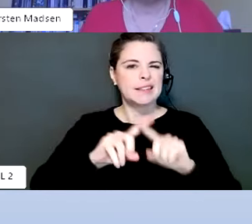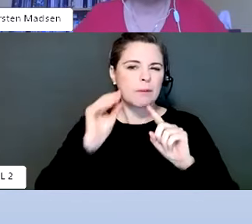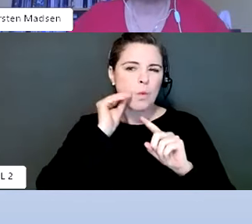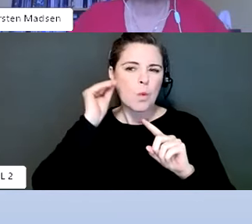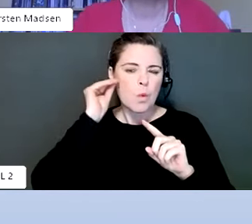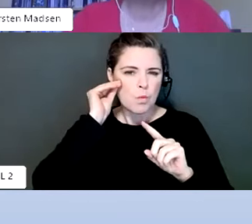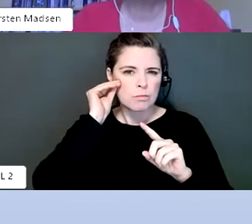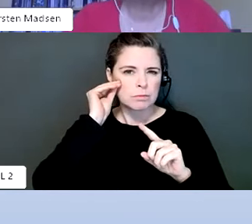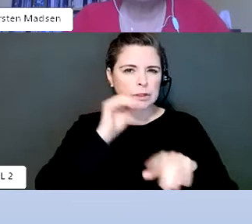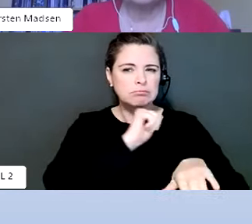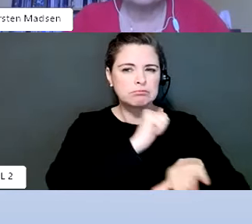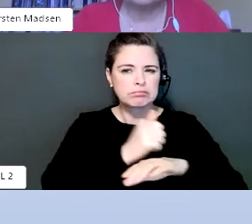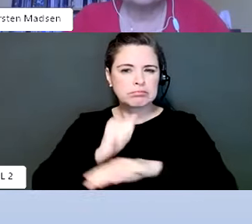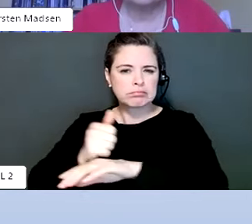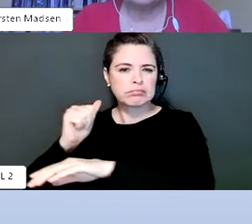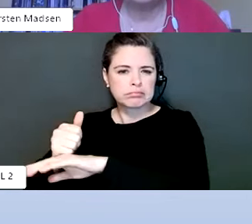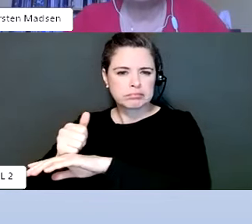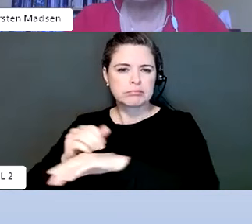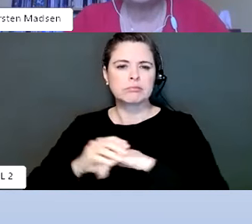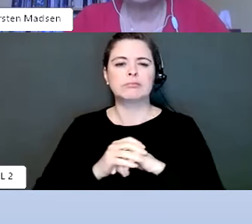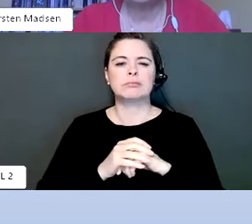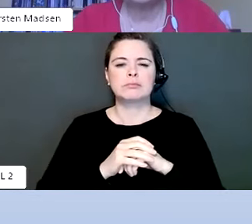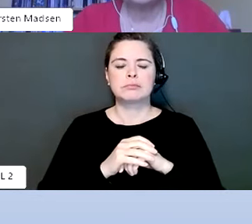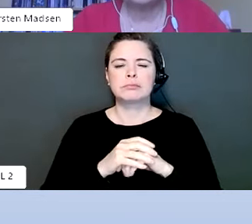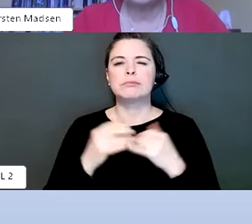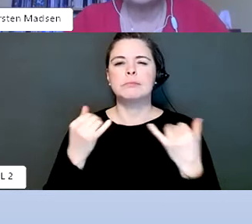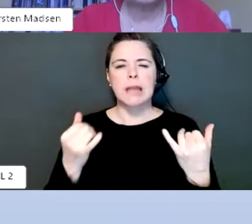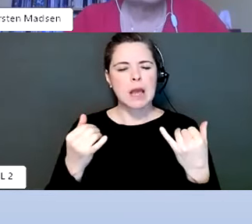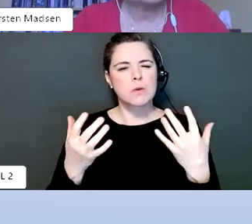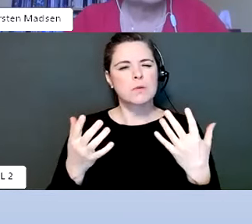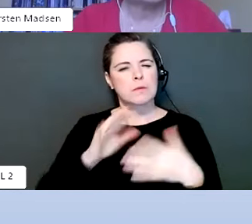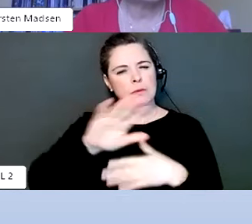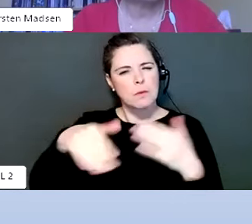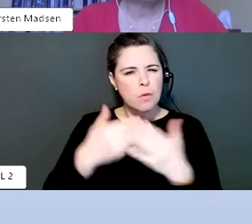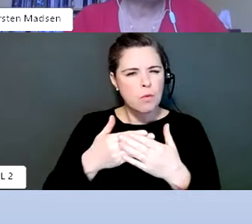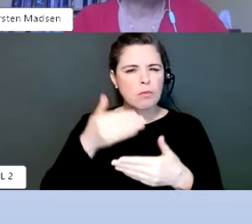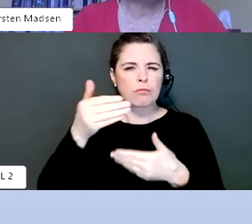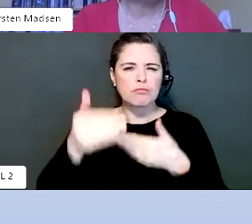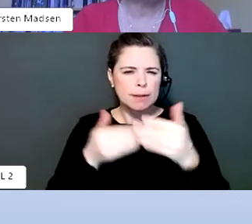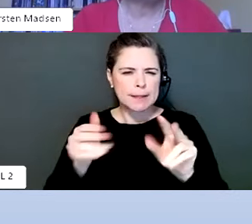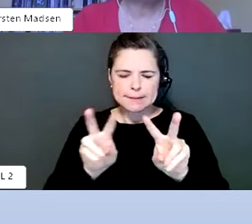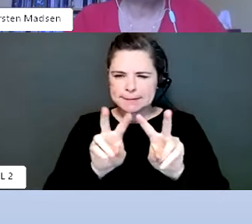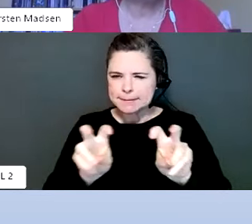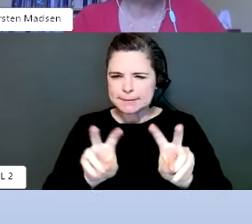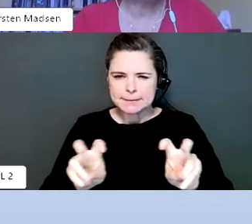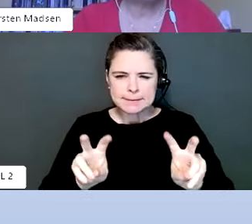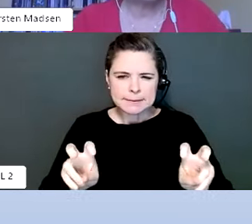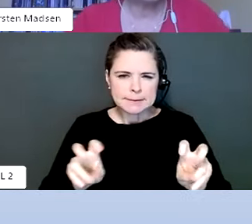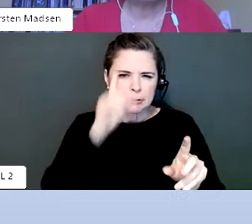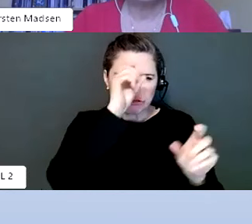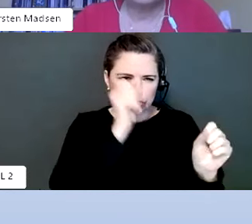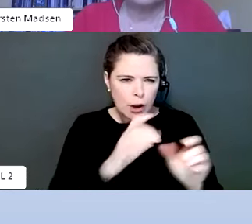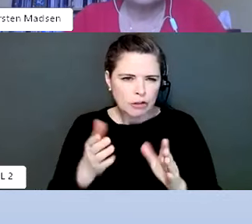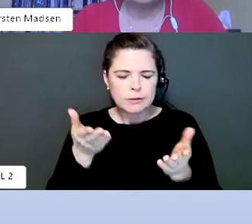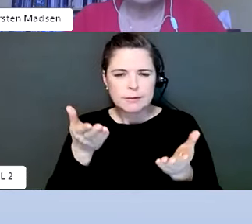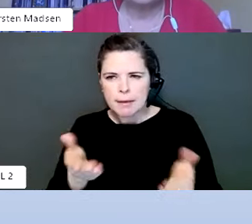umbrella. Systematically evaluating the process described and strategies included in the toolkit as